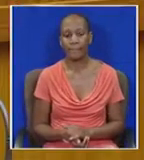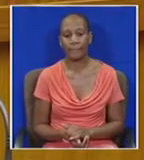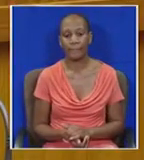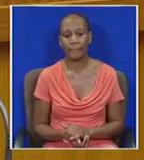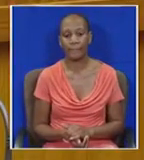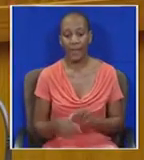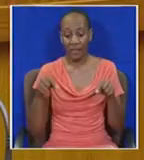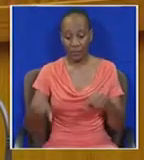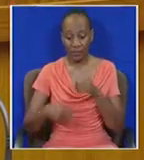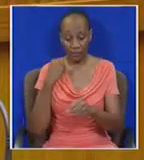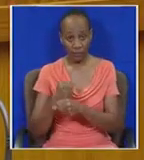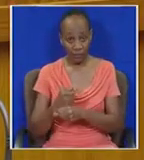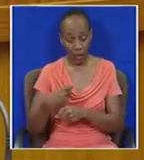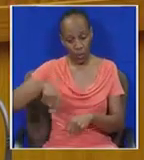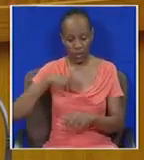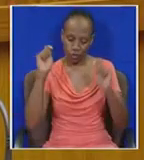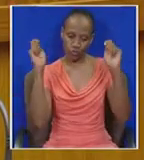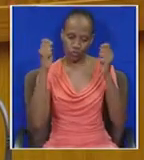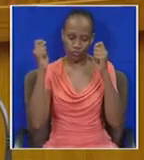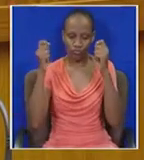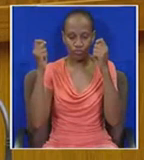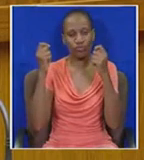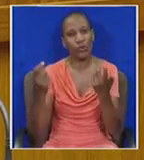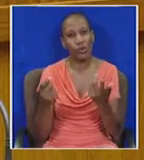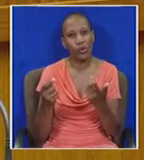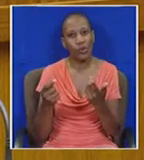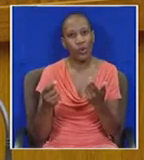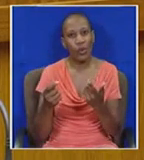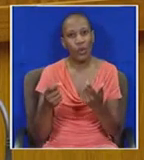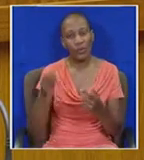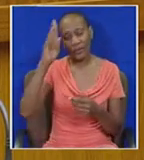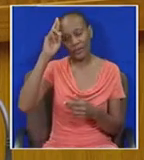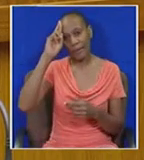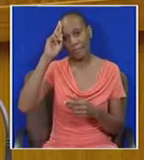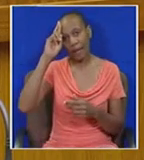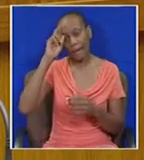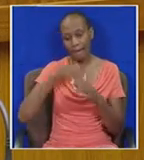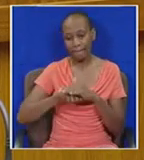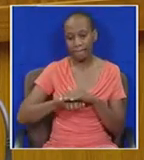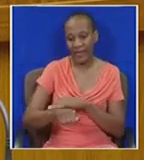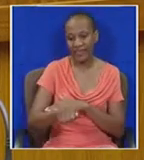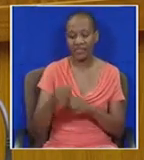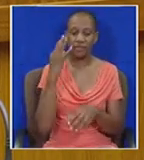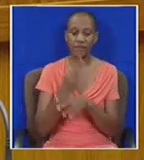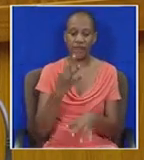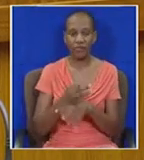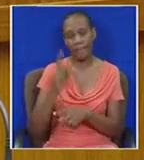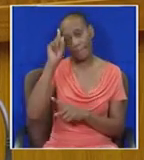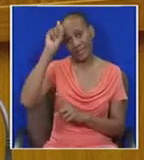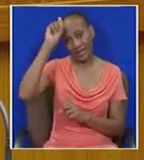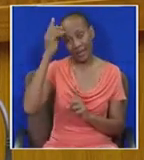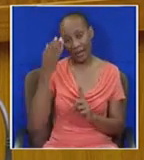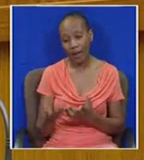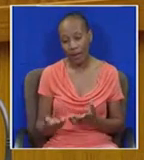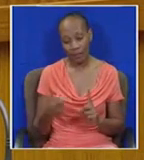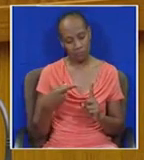This year, as we celebrate the centenary of the birth of Utata Nelson Mandela,